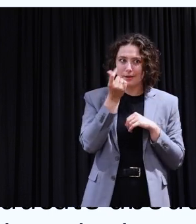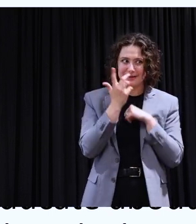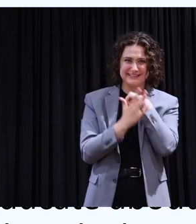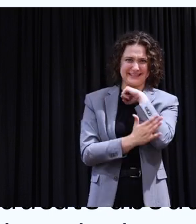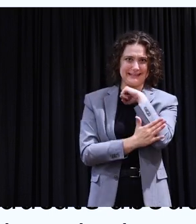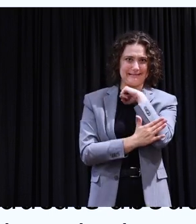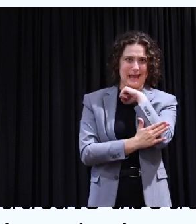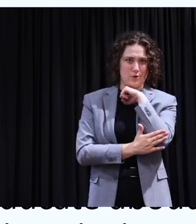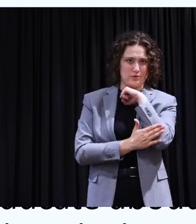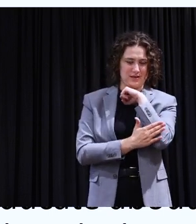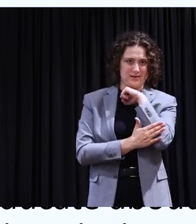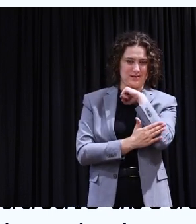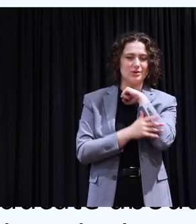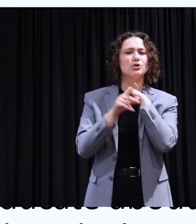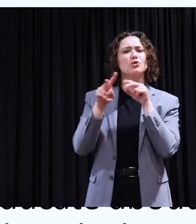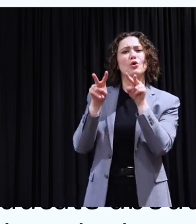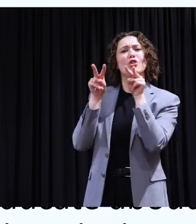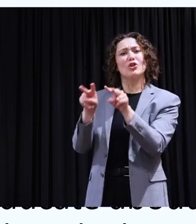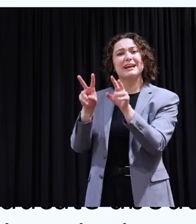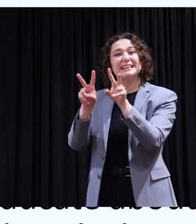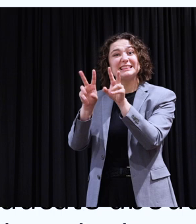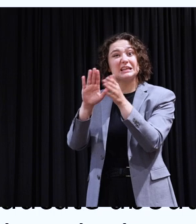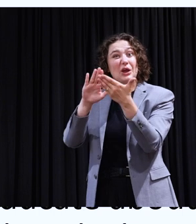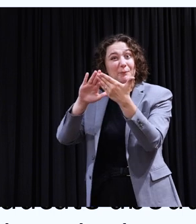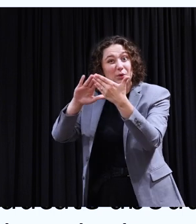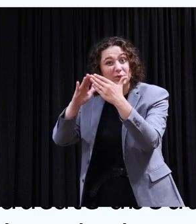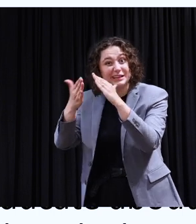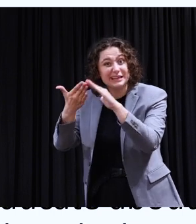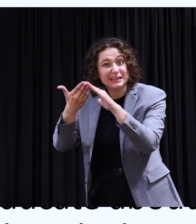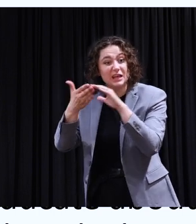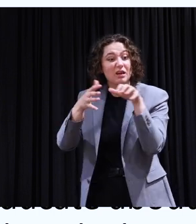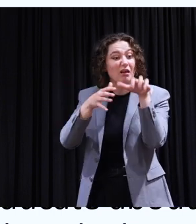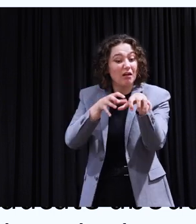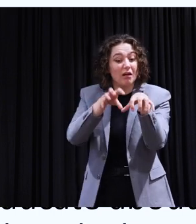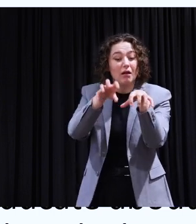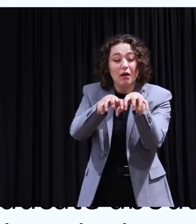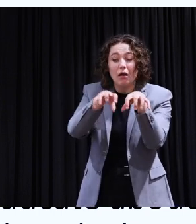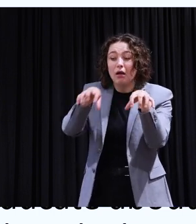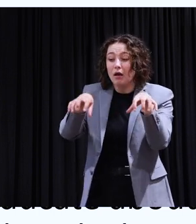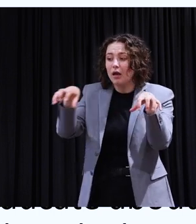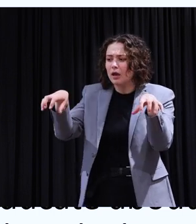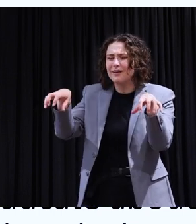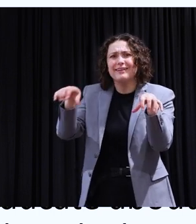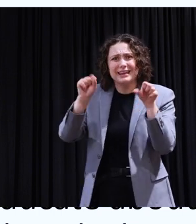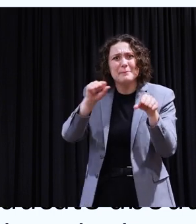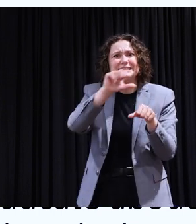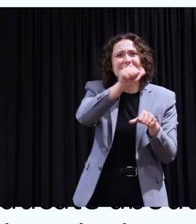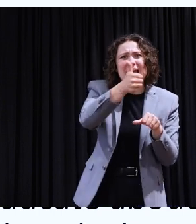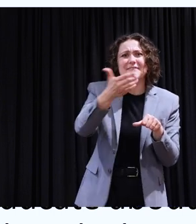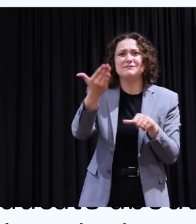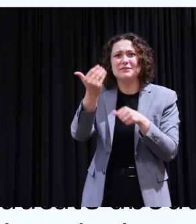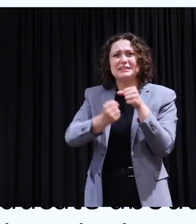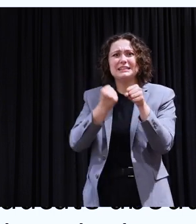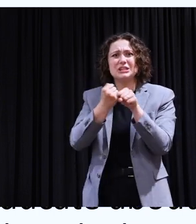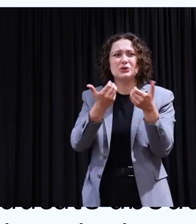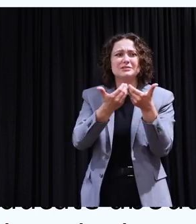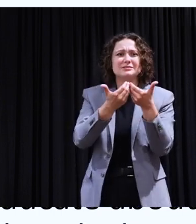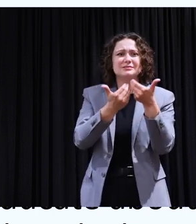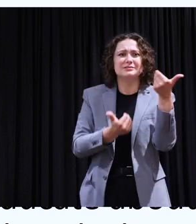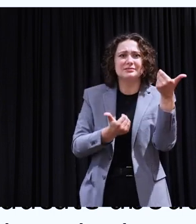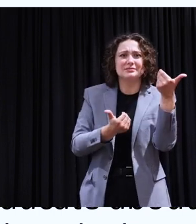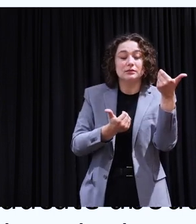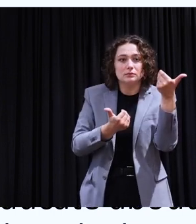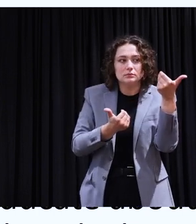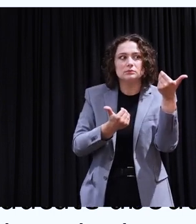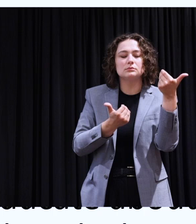drill down to communities, sometimes there's like a 10 to 15-year gap based on where you live. But I really would like for you guys to take a look at this website,